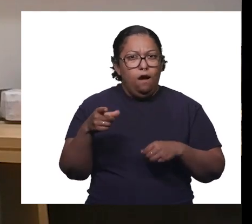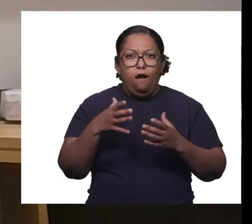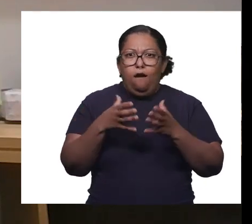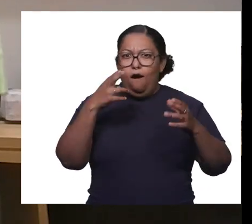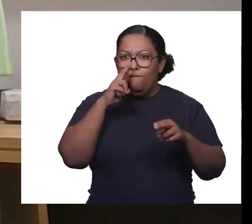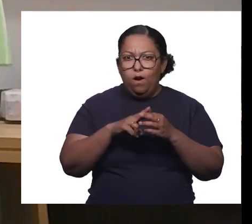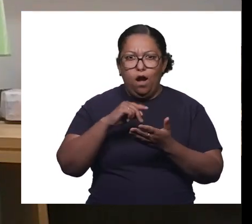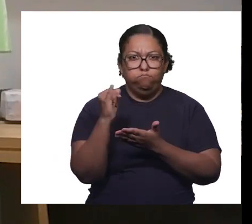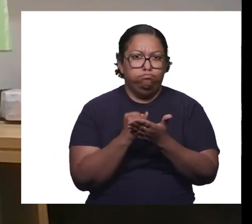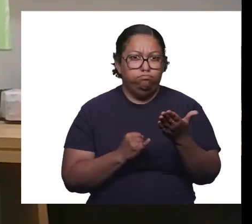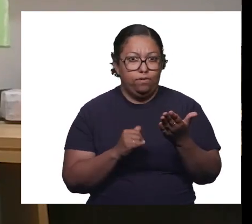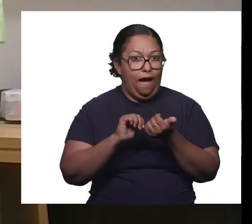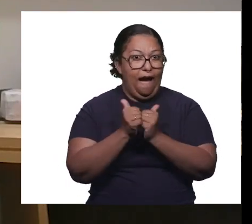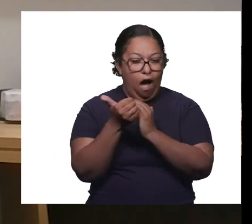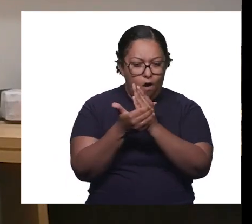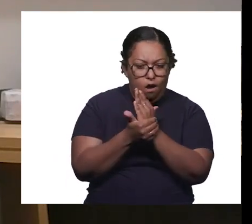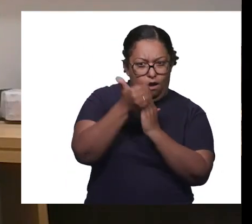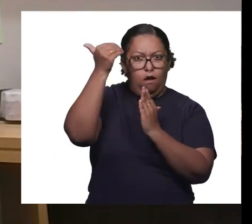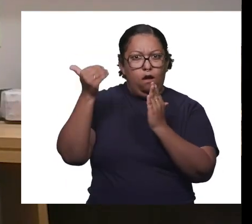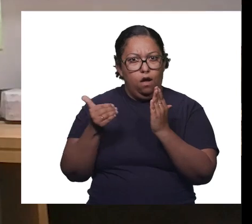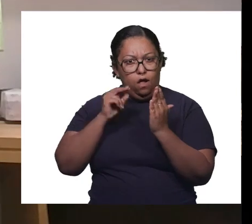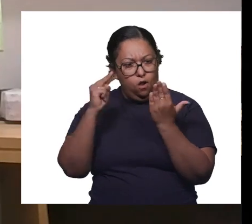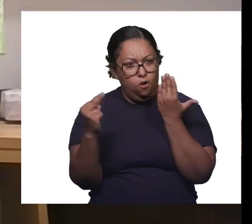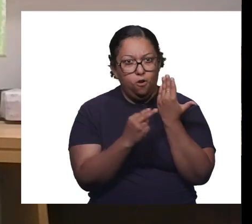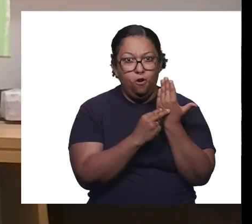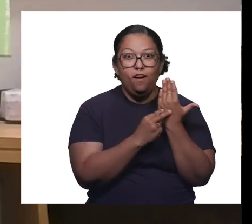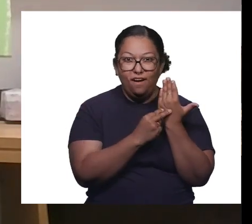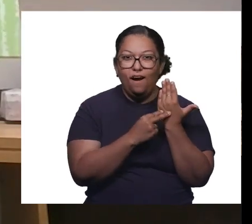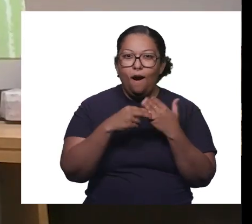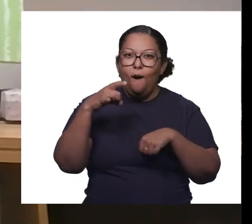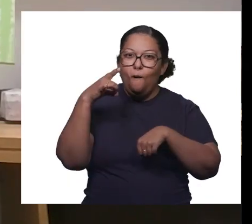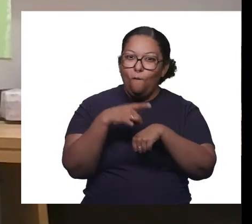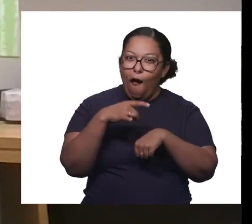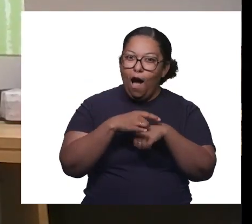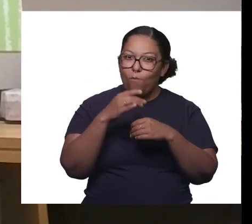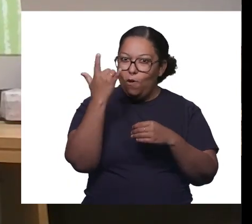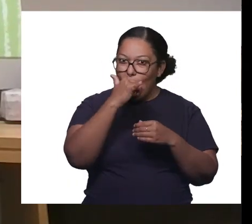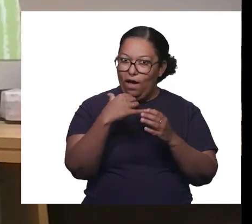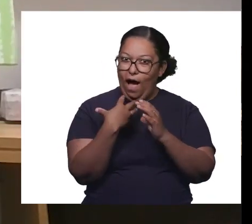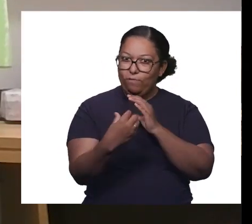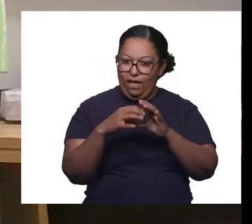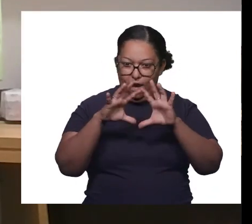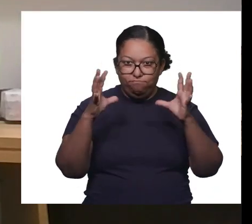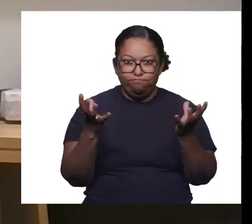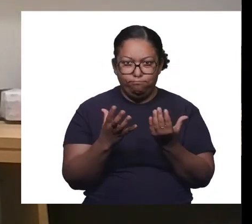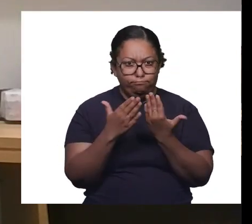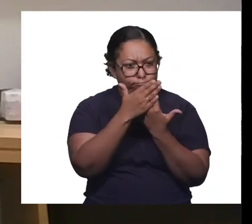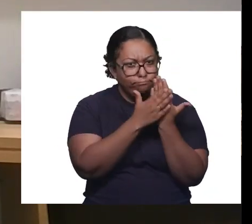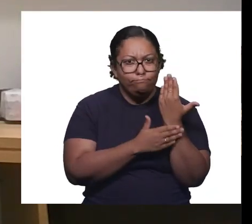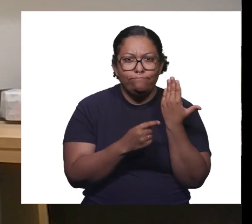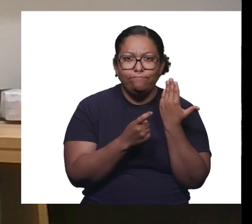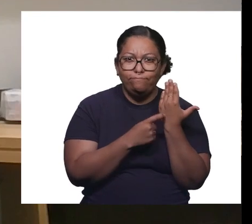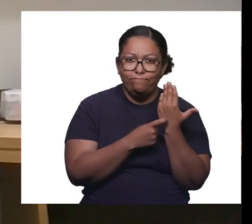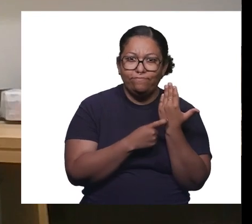jacket. And here we have what looks to be the outside of a watermelon. And if we open